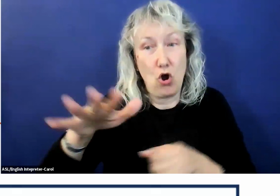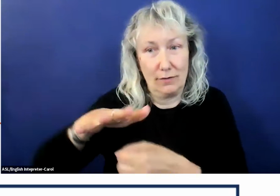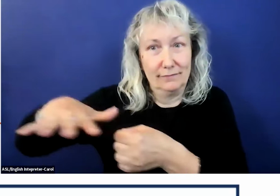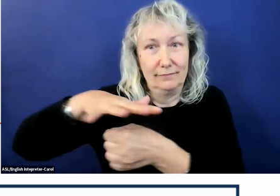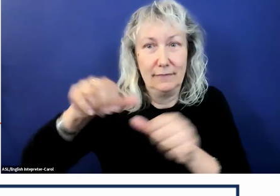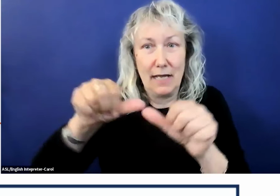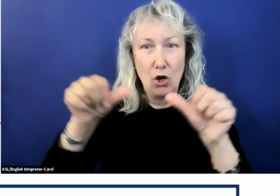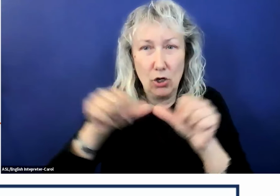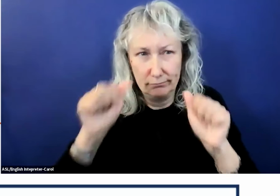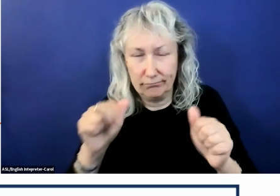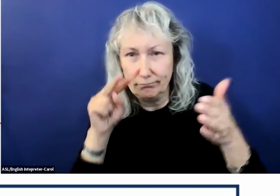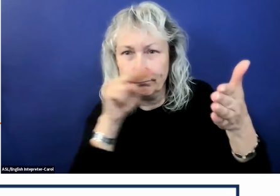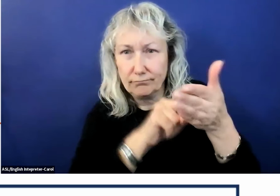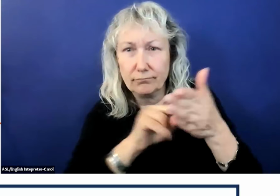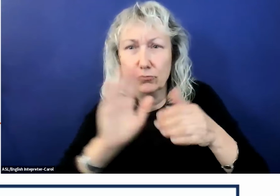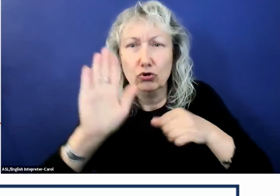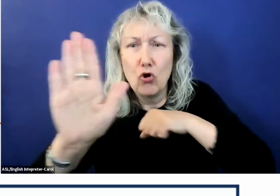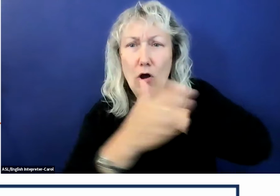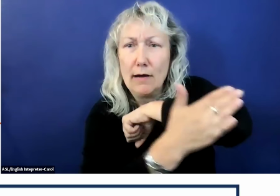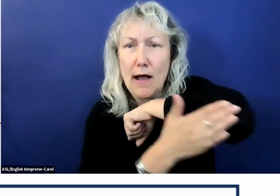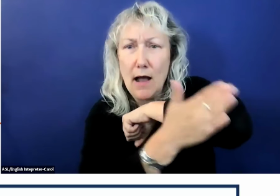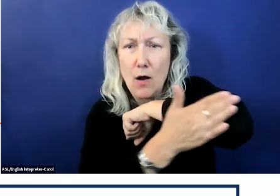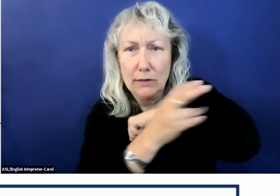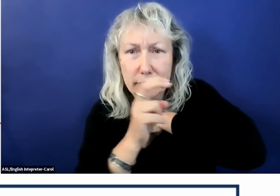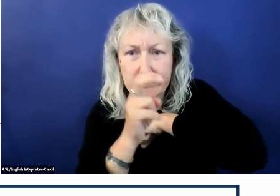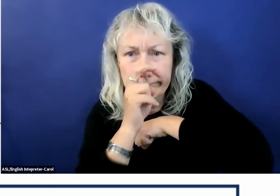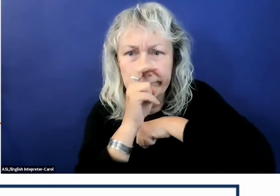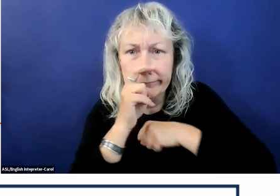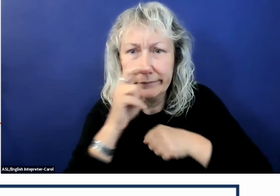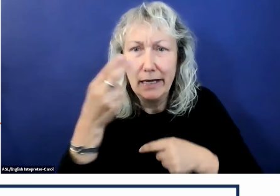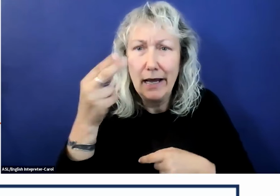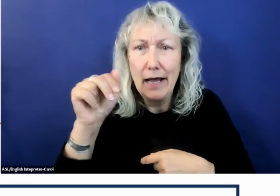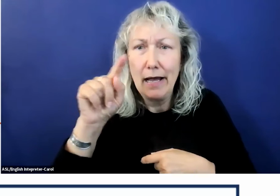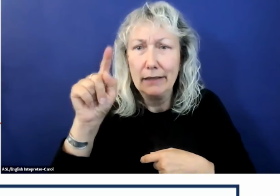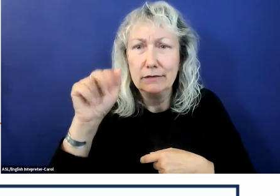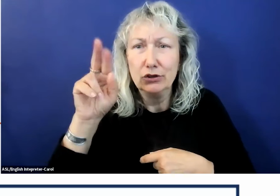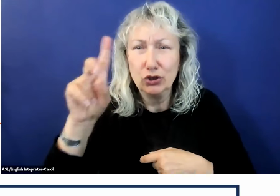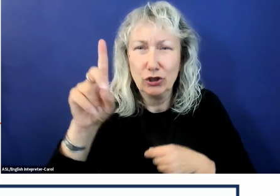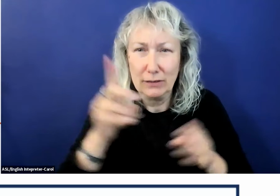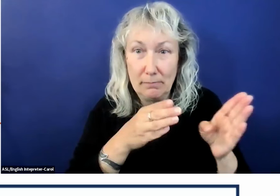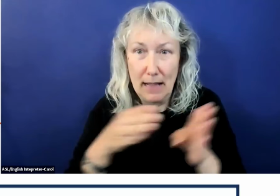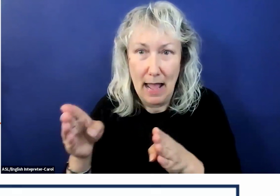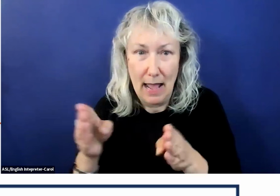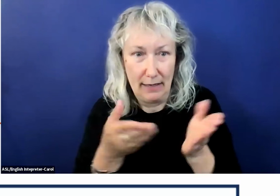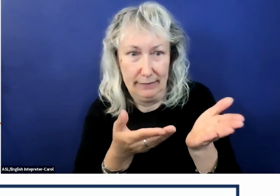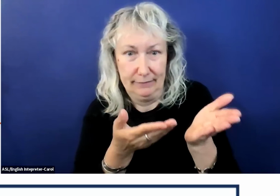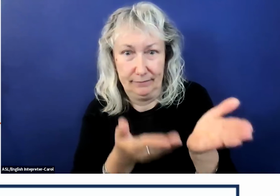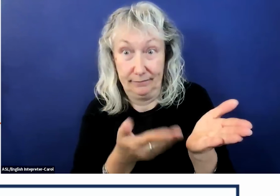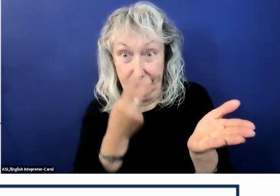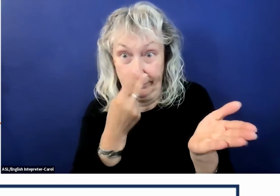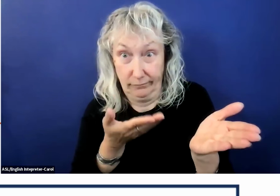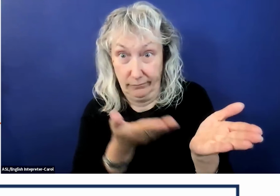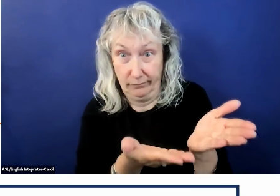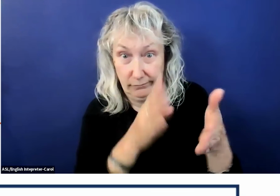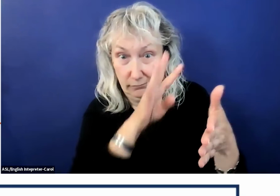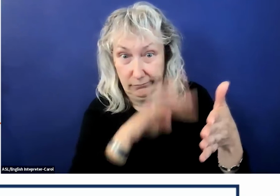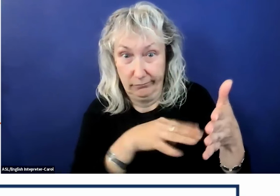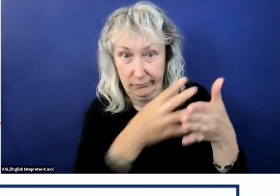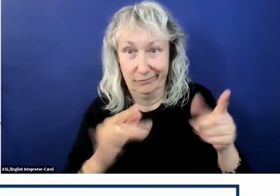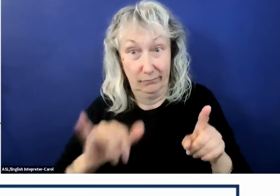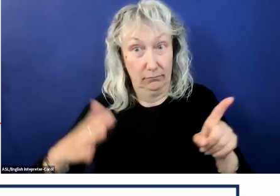hazard mitigation plan, and that'll rank hazards by risk. As you can see on the screen here, this shows my